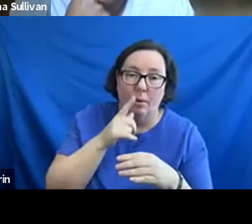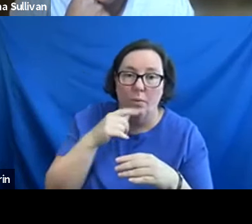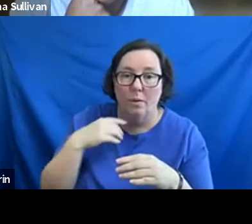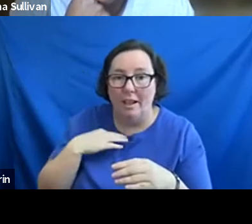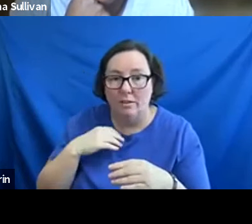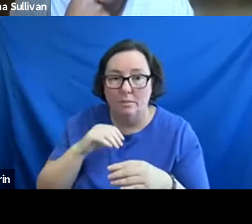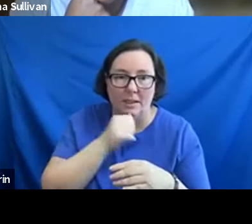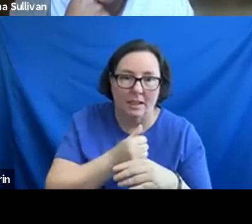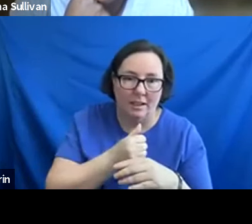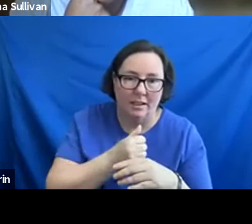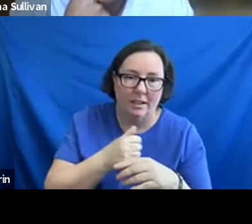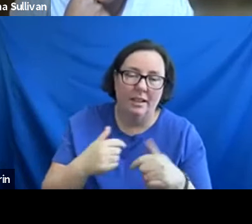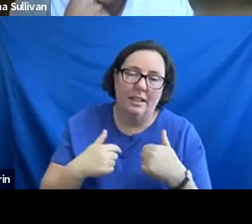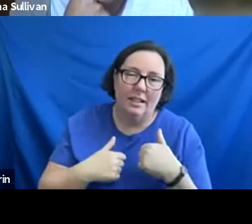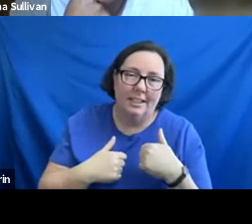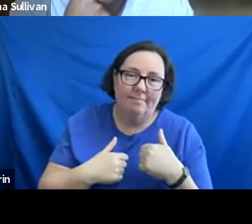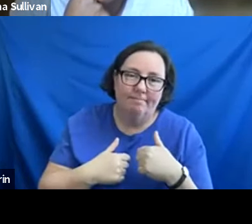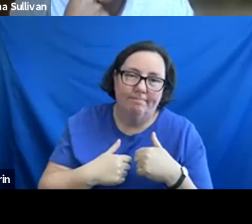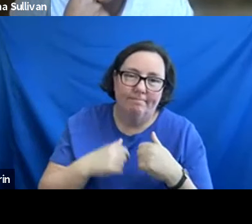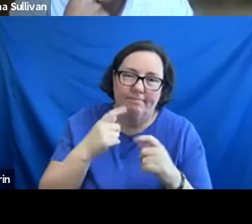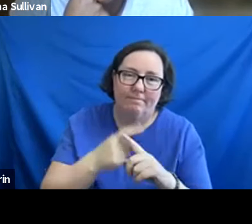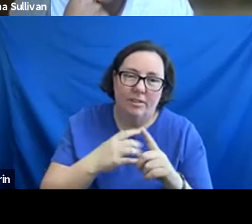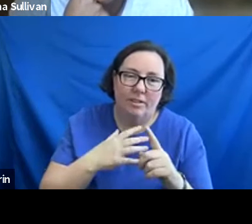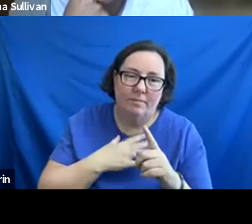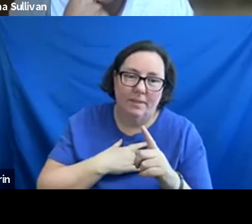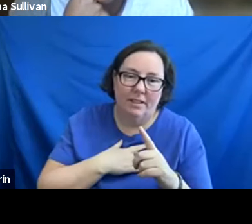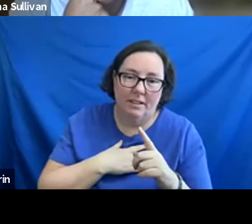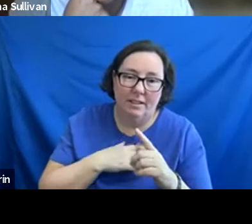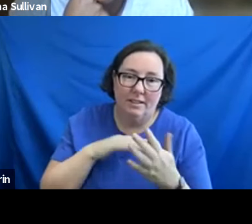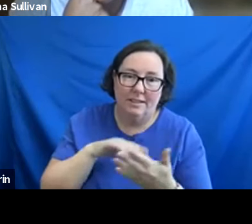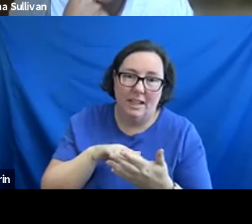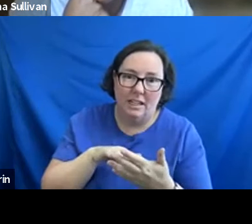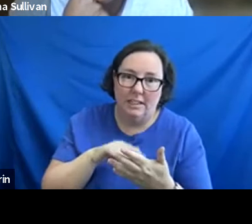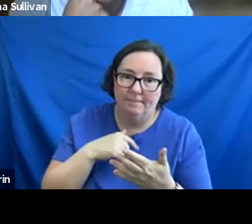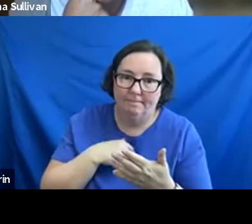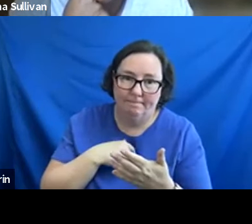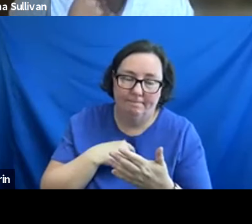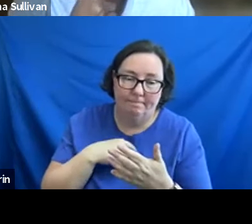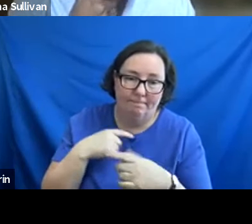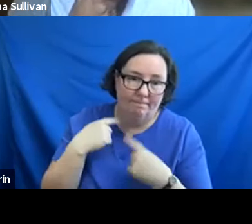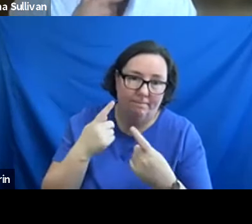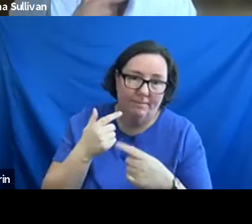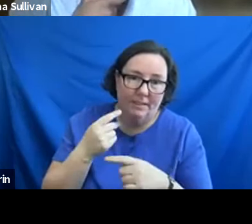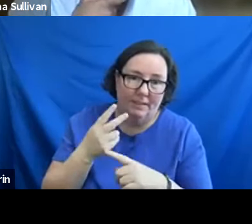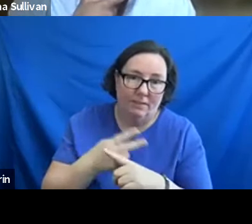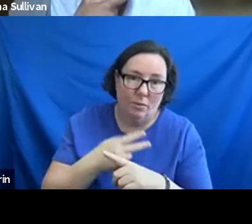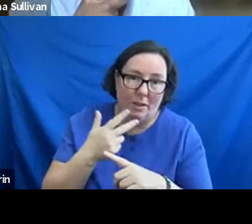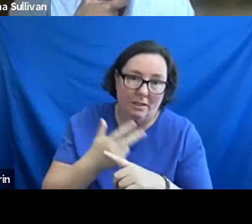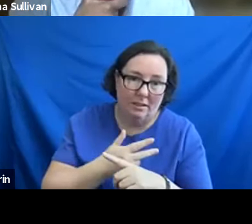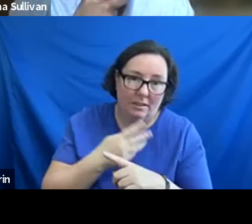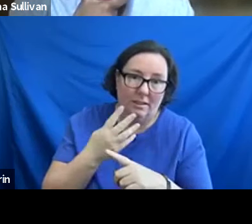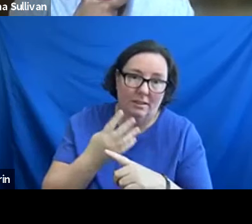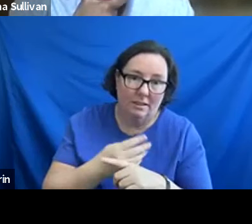eligible. And I just, from my study of the past couple of months,